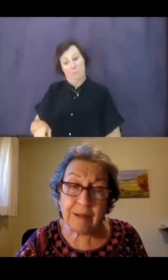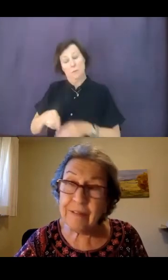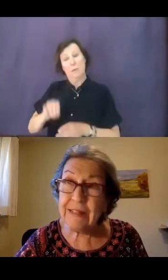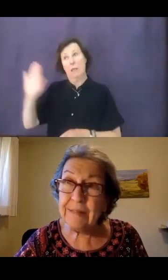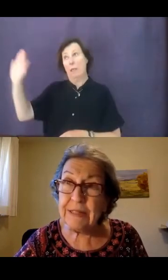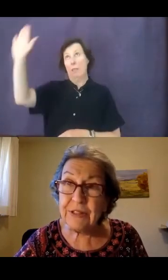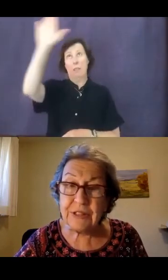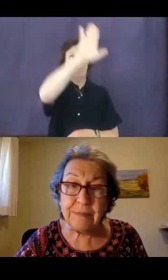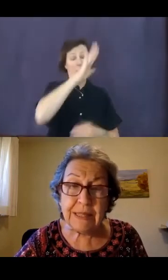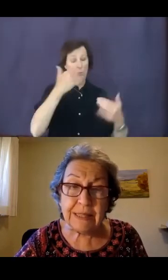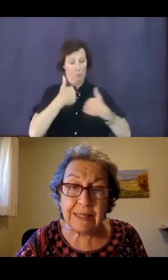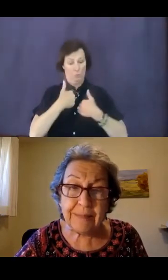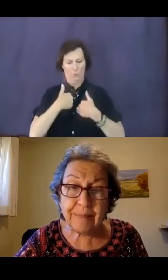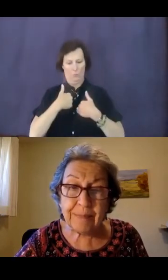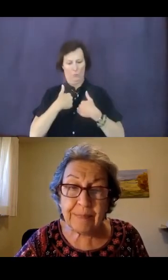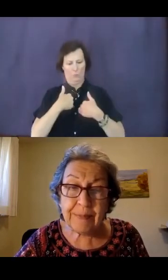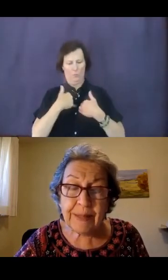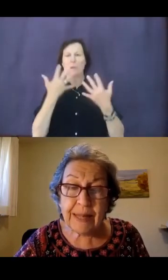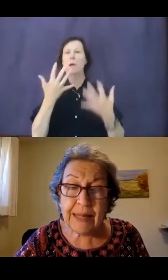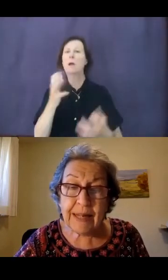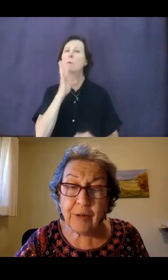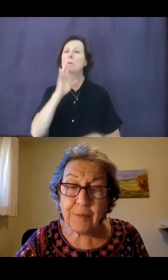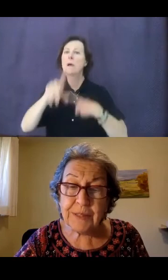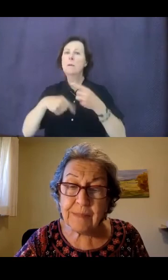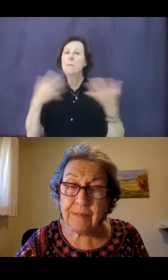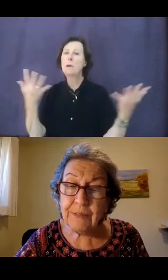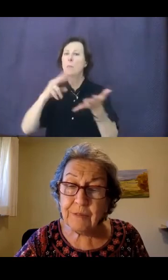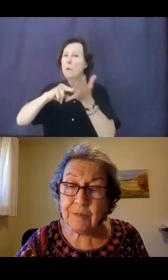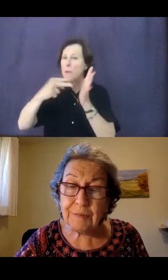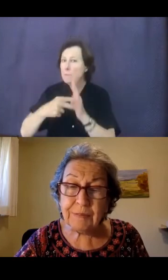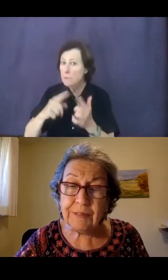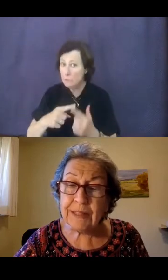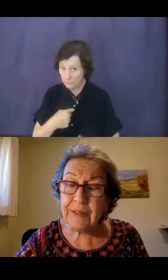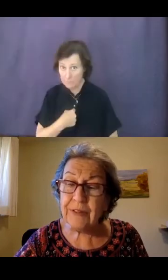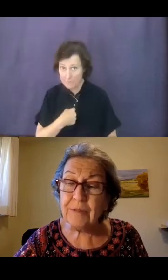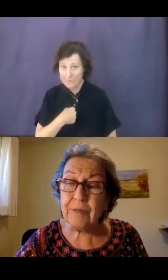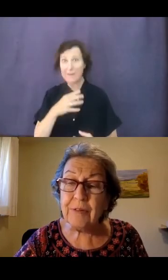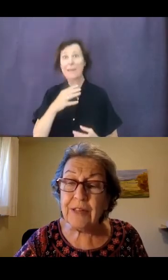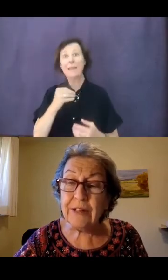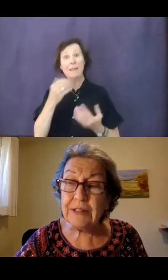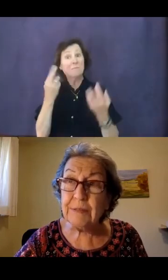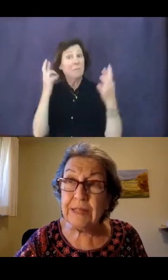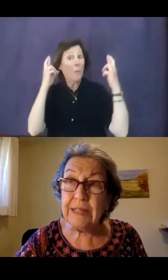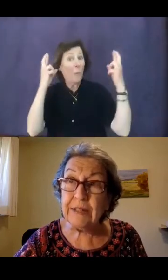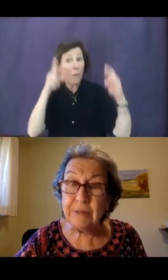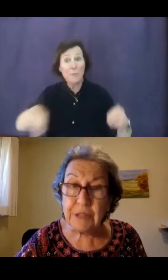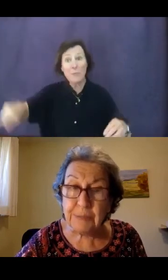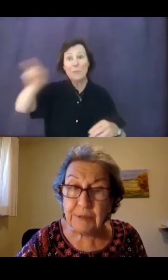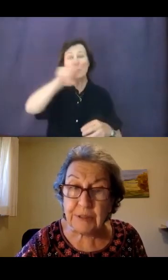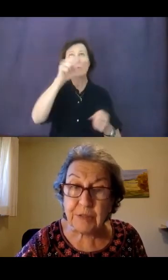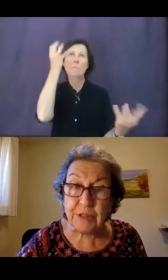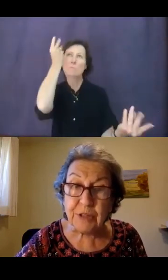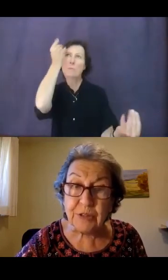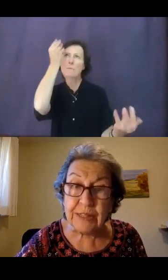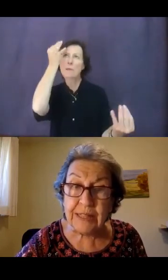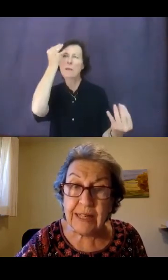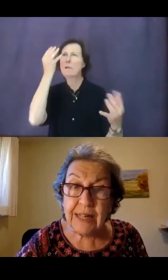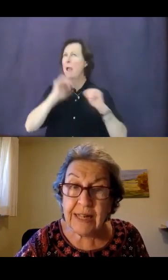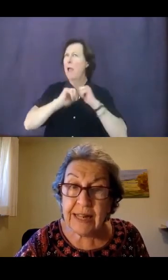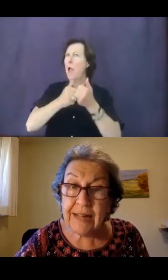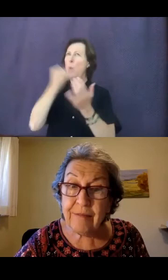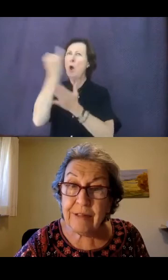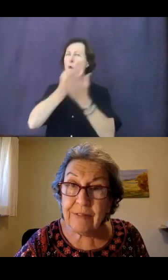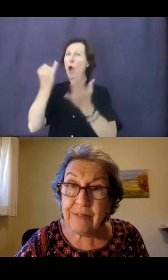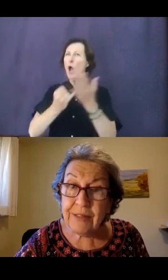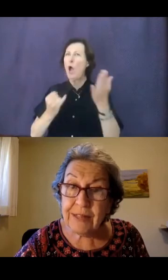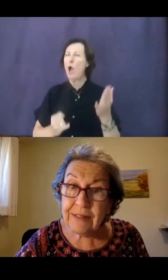about what that means to me, and I hope some of you will reflect on the role the arts play in your spiritual journey